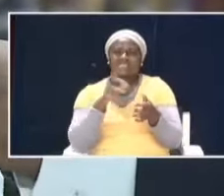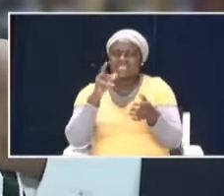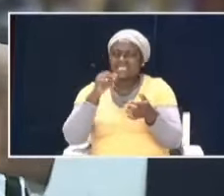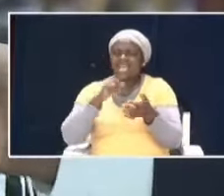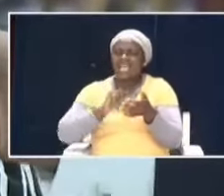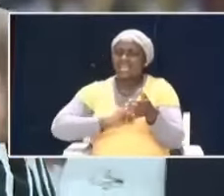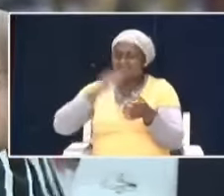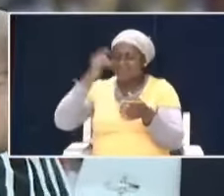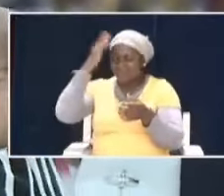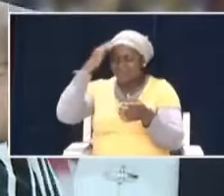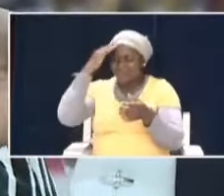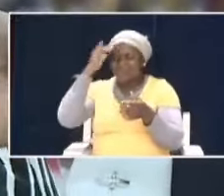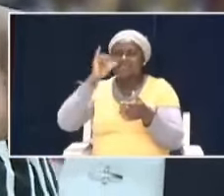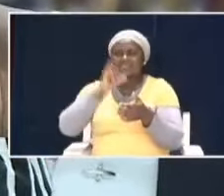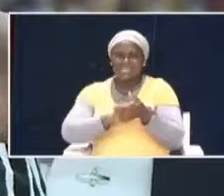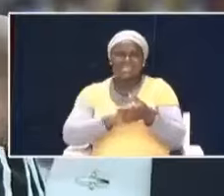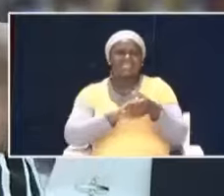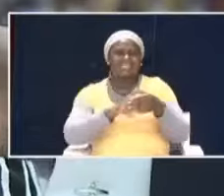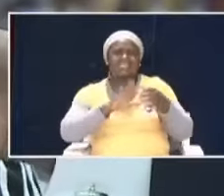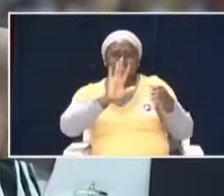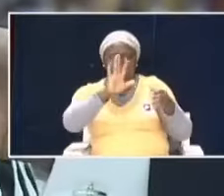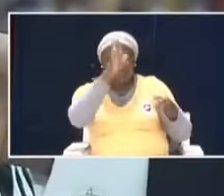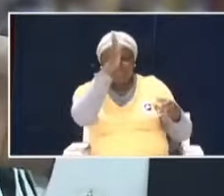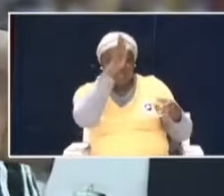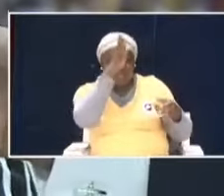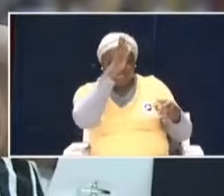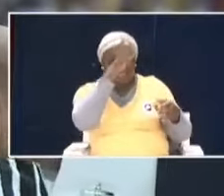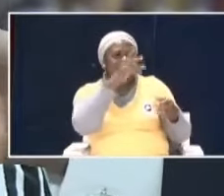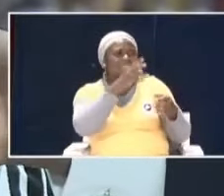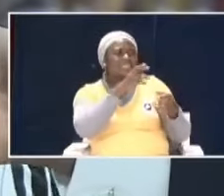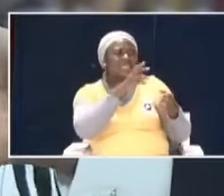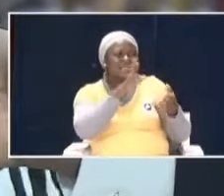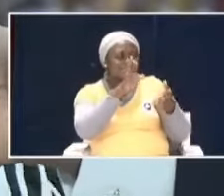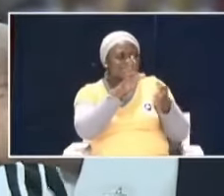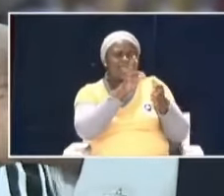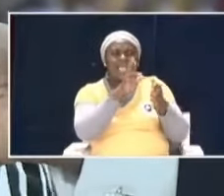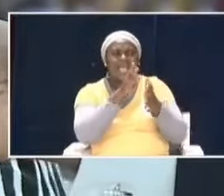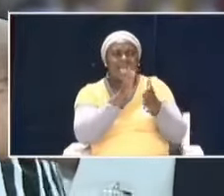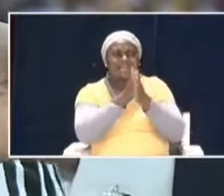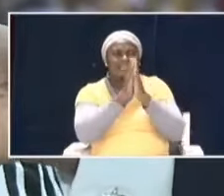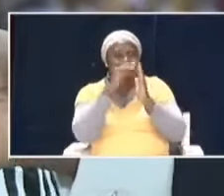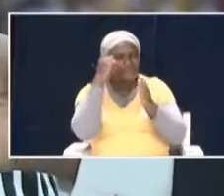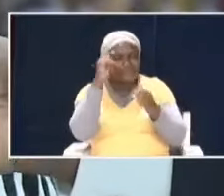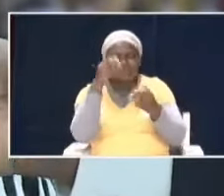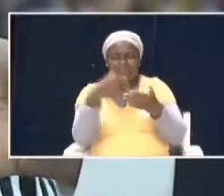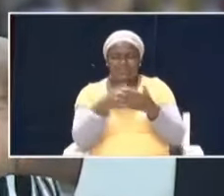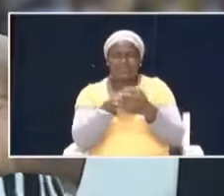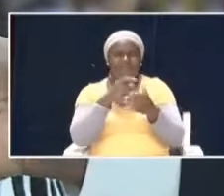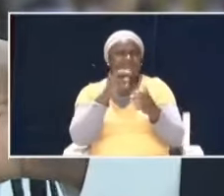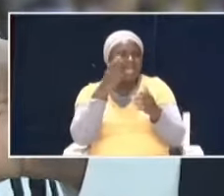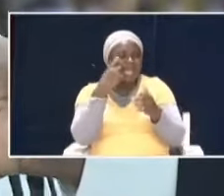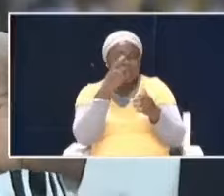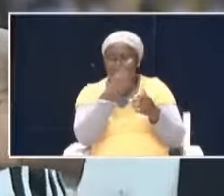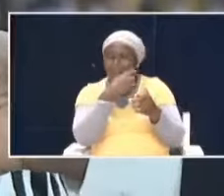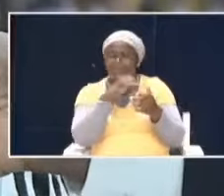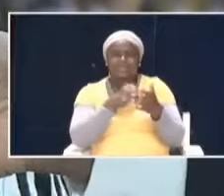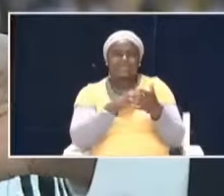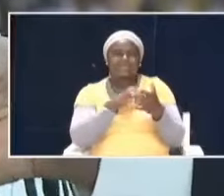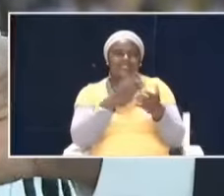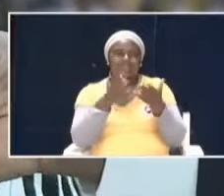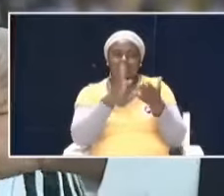that, yes, but your daddy requested for new eyes for you. It may be the time that your Lord